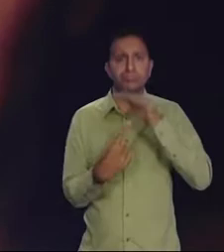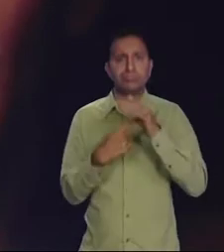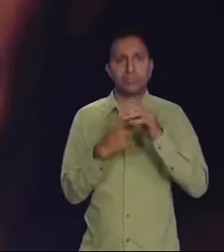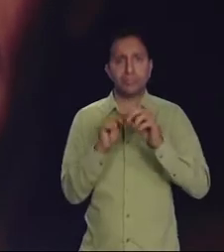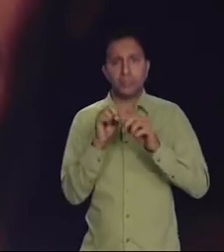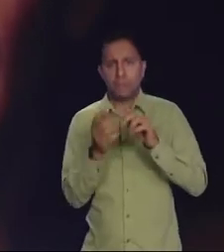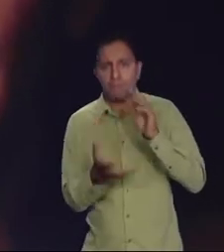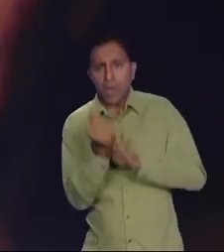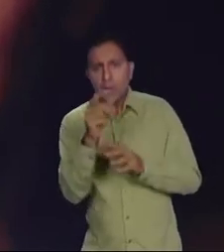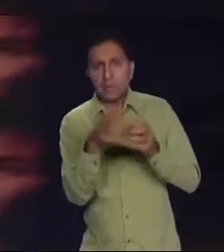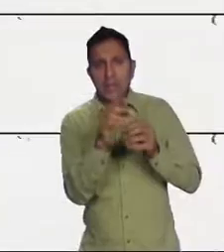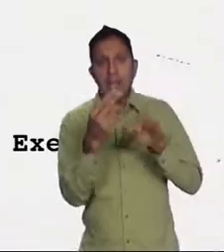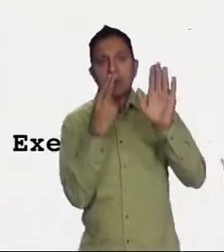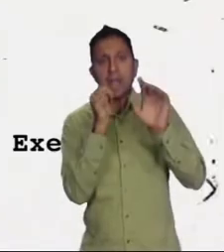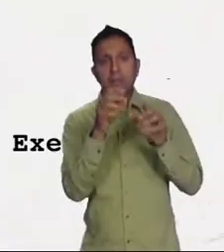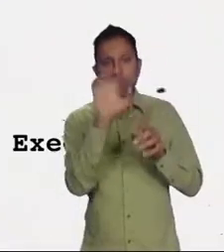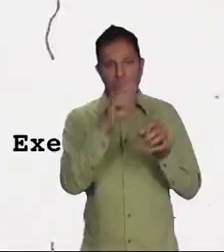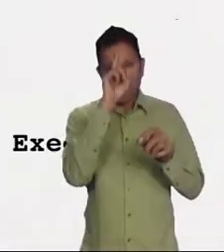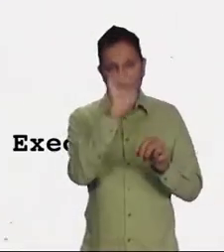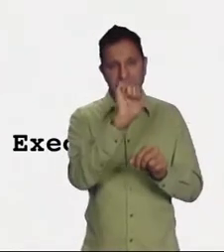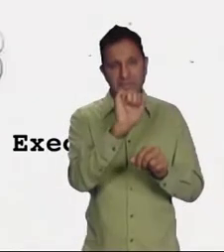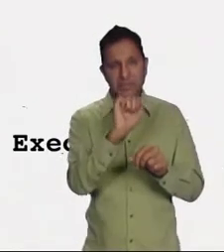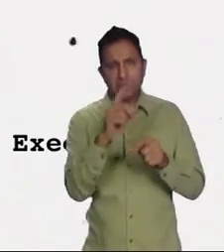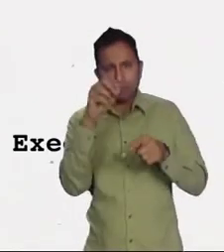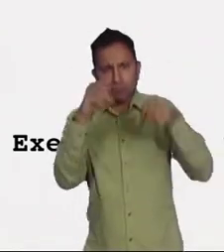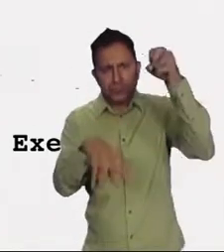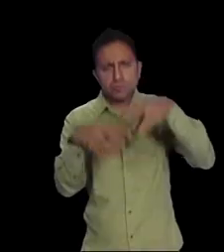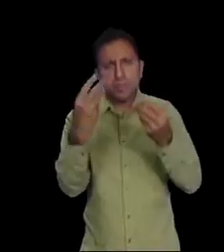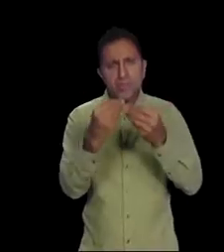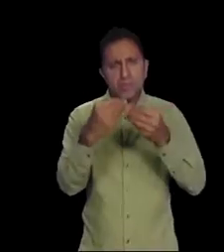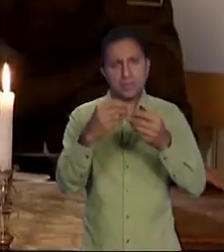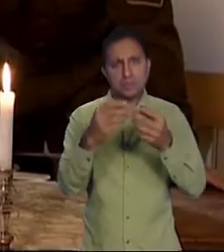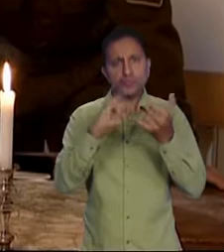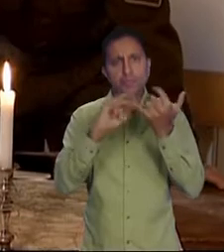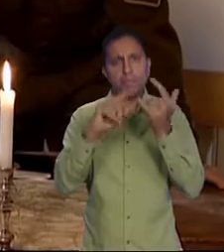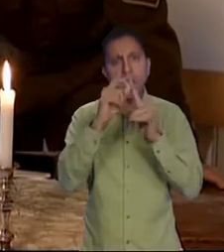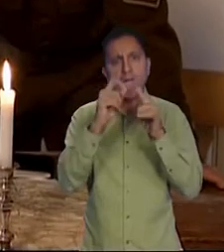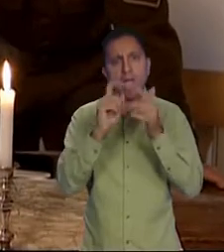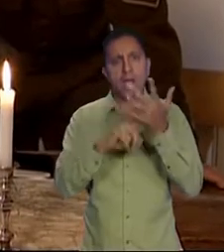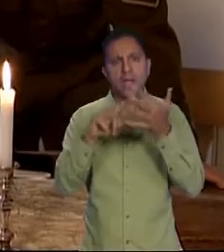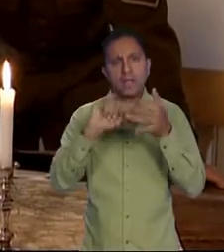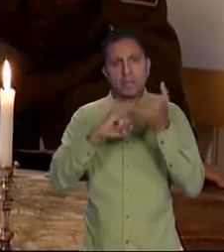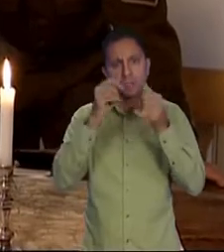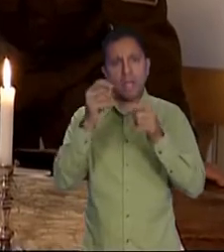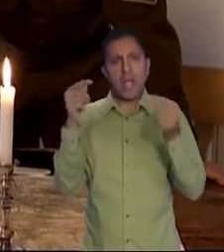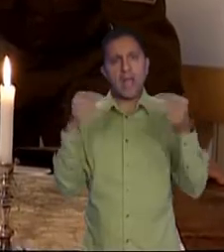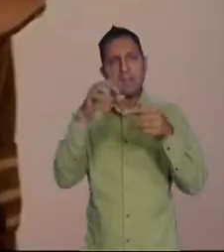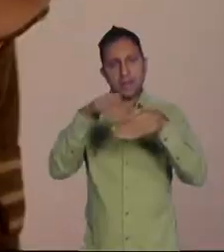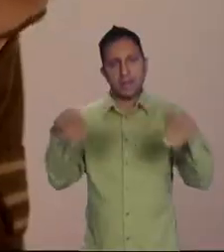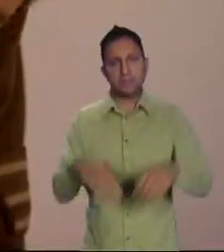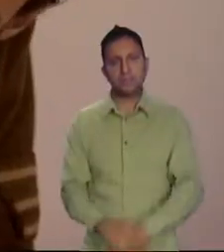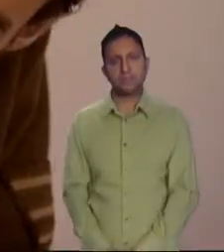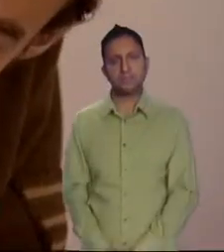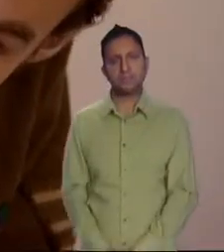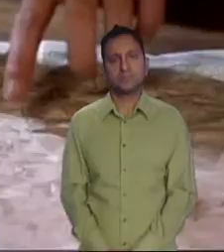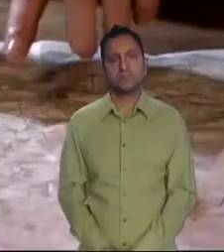supplies behind enemy lines. The arrival of supplies would usually come by